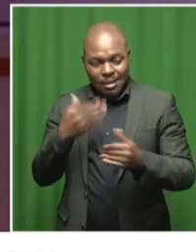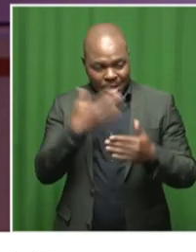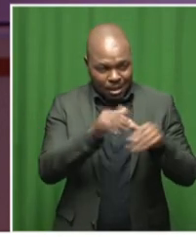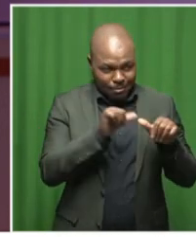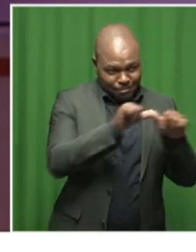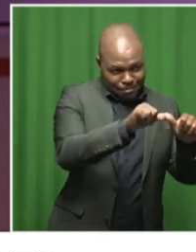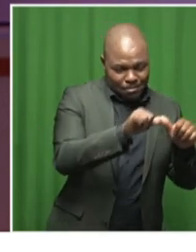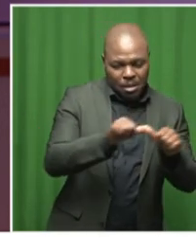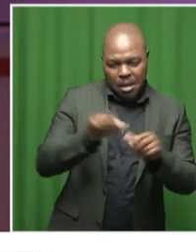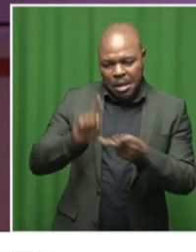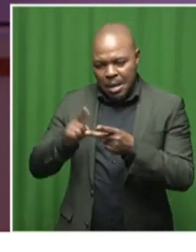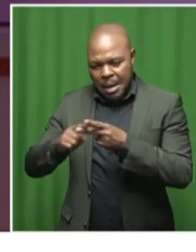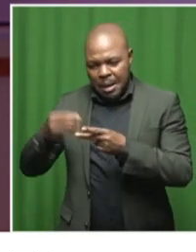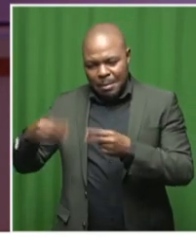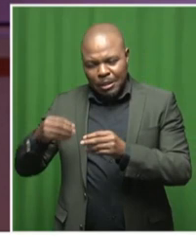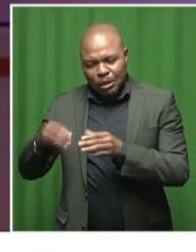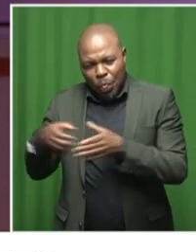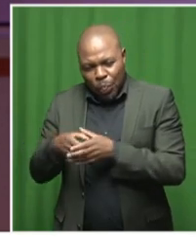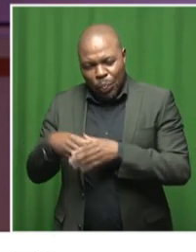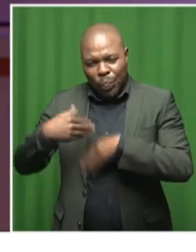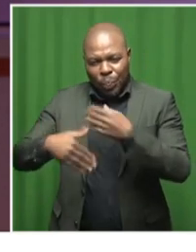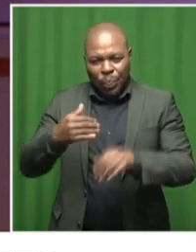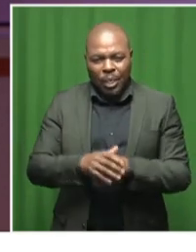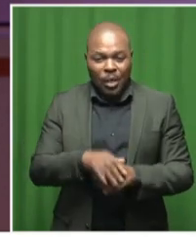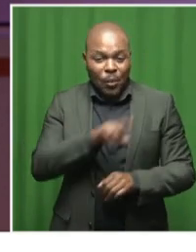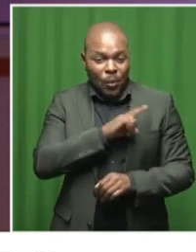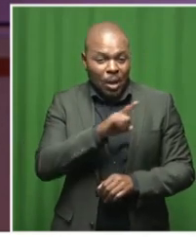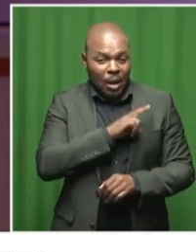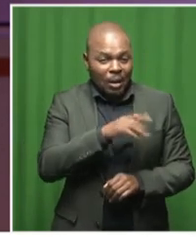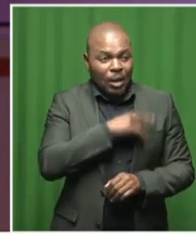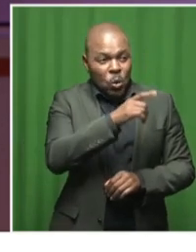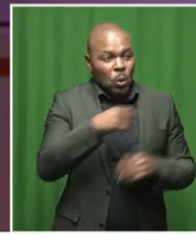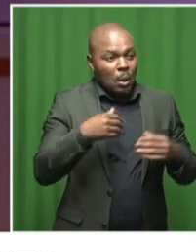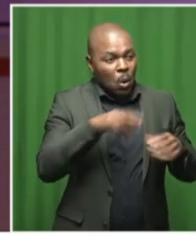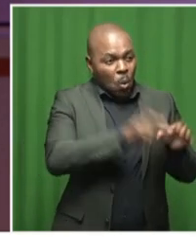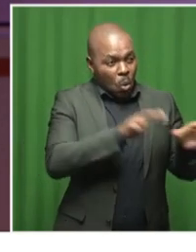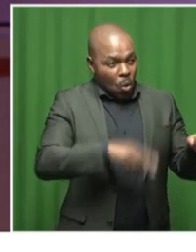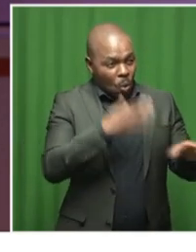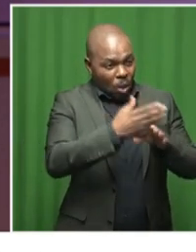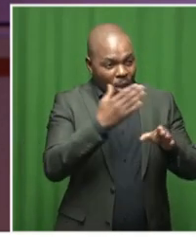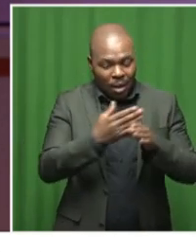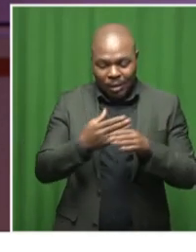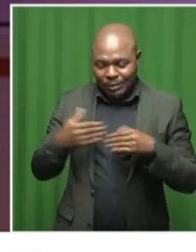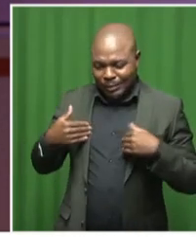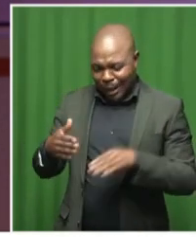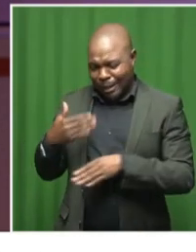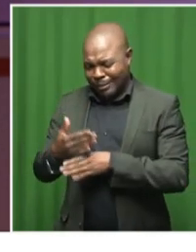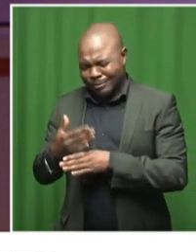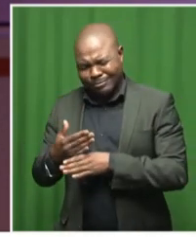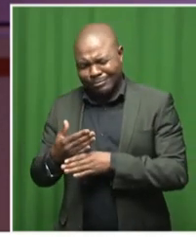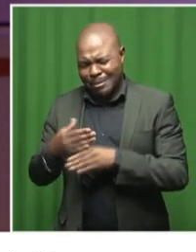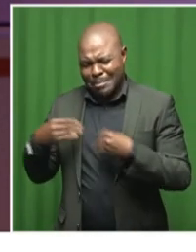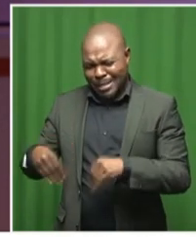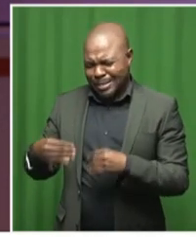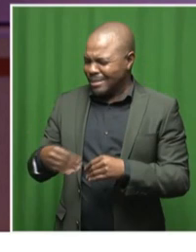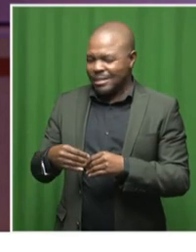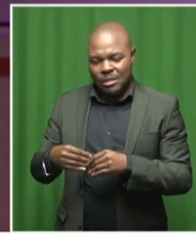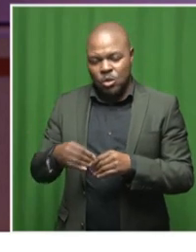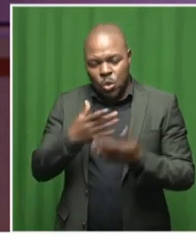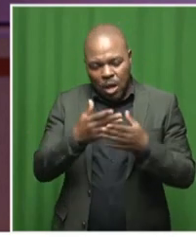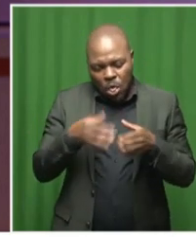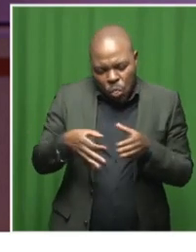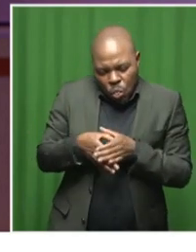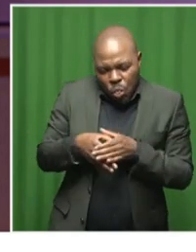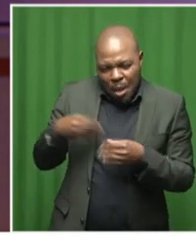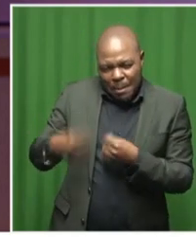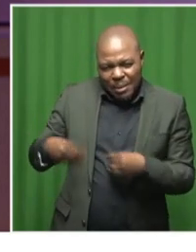you don't have to struggle, you know. Mm. So resigning from work and starting from scratch is probably not the easiest thing to do, but you could start something small